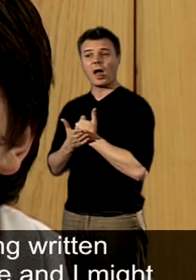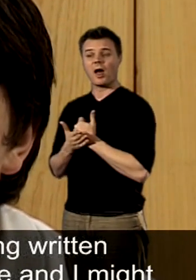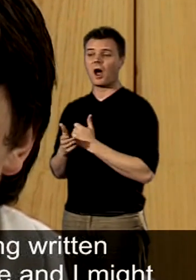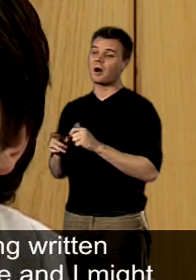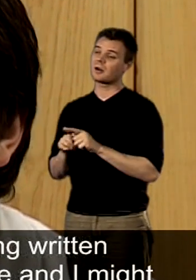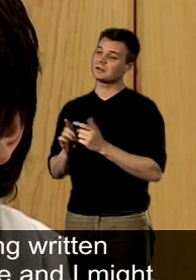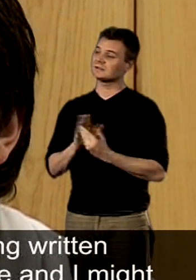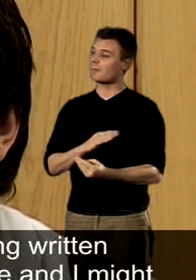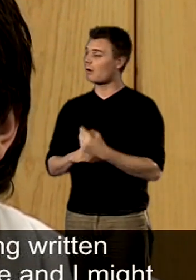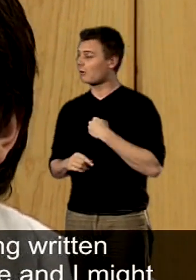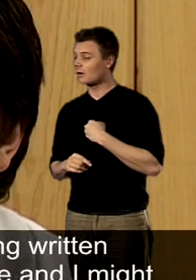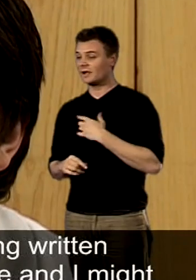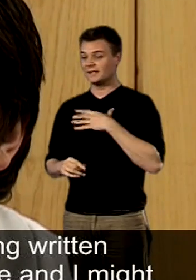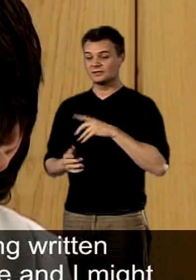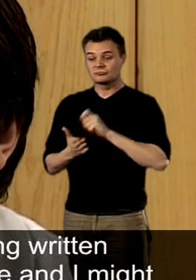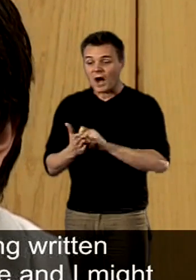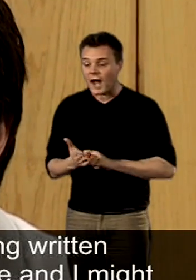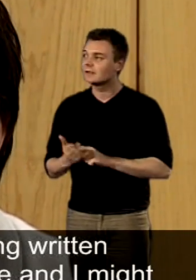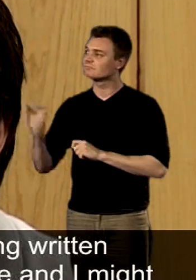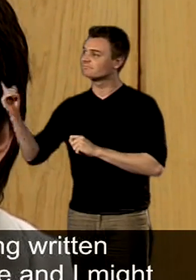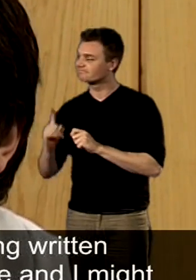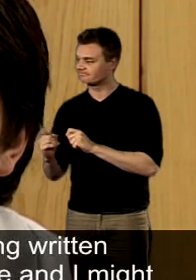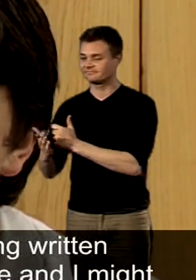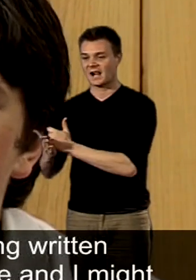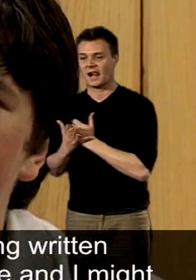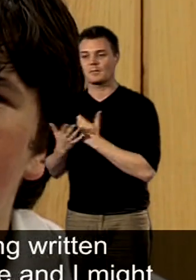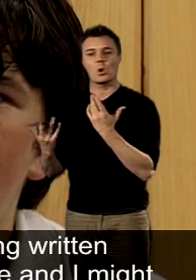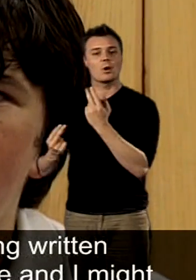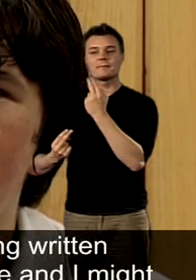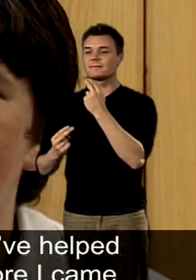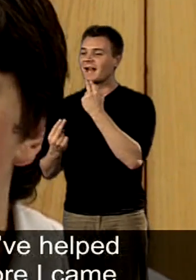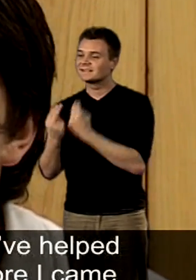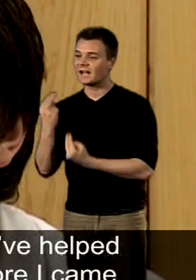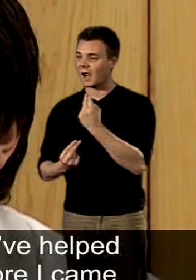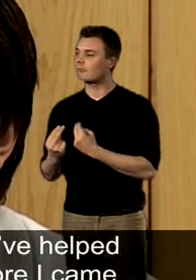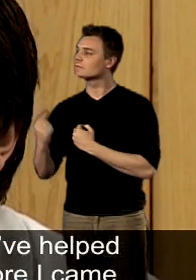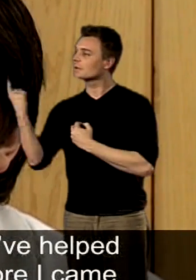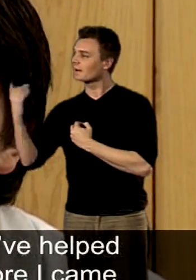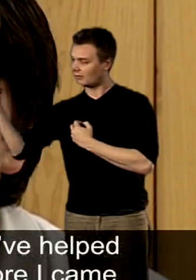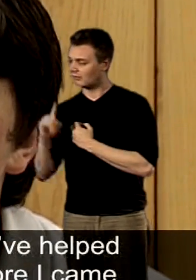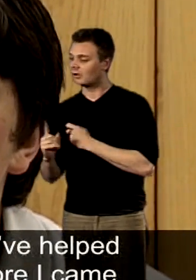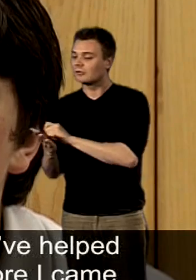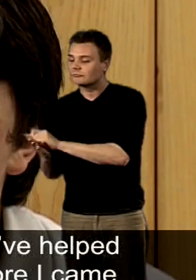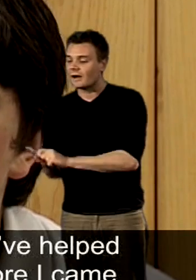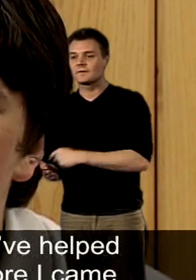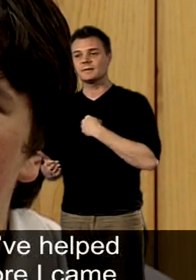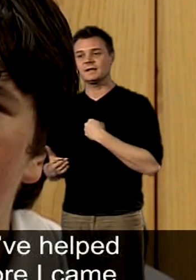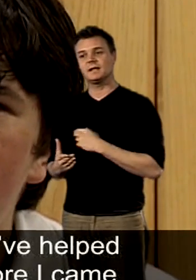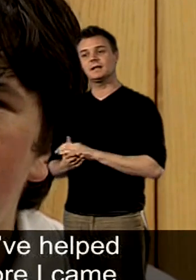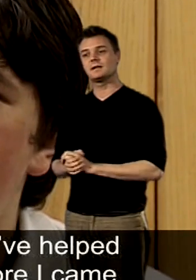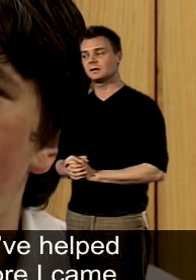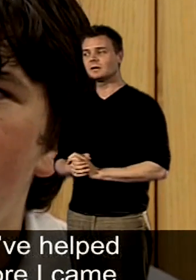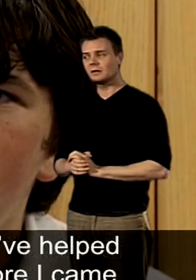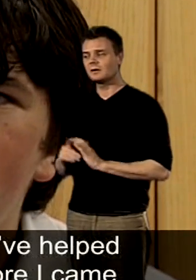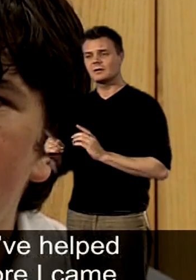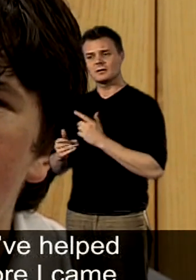need something written out or in exams or something, someone will come and I might get a scribe or something, and